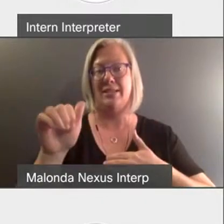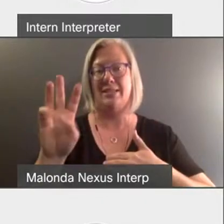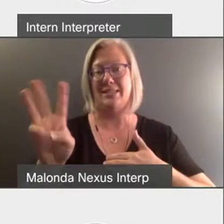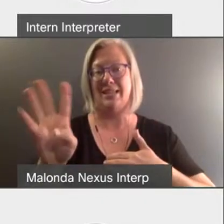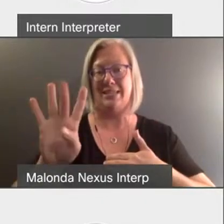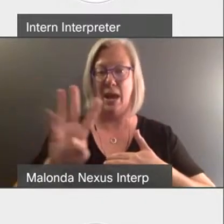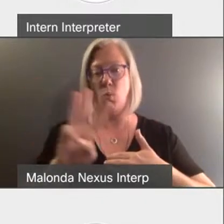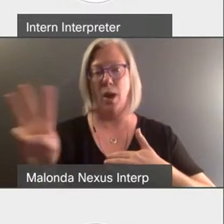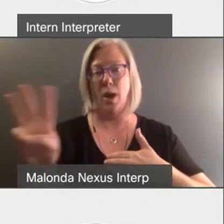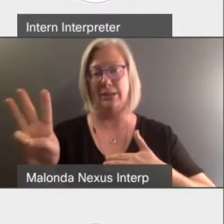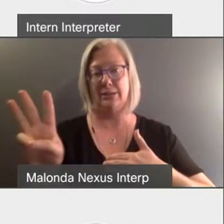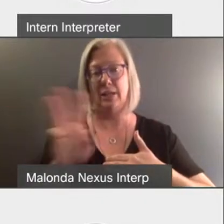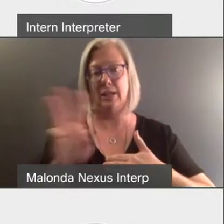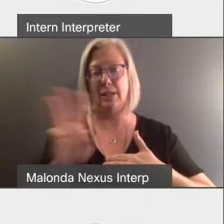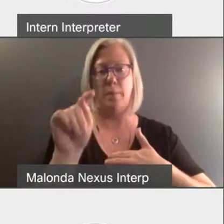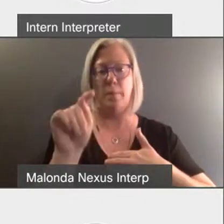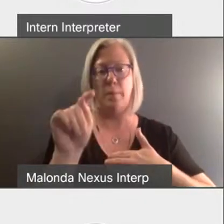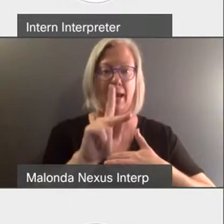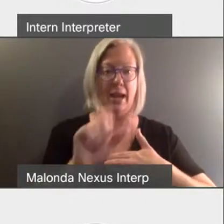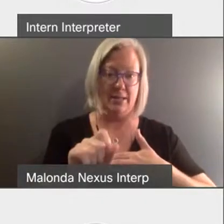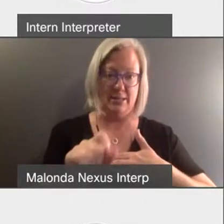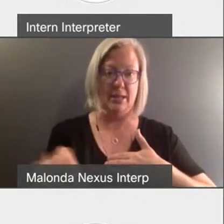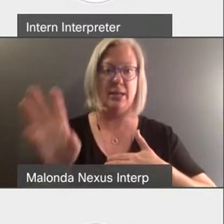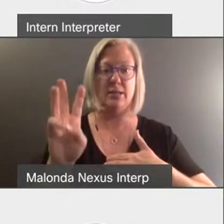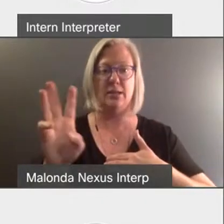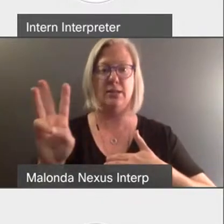West, Topeka, Kansas,